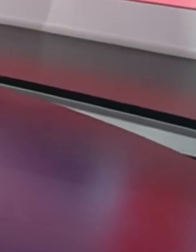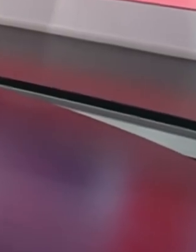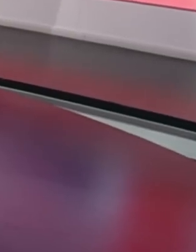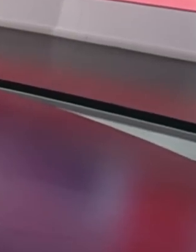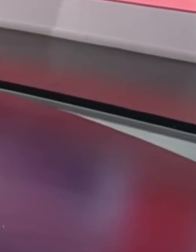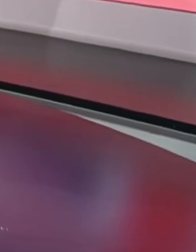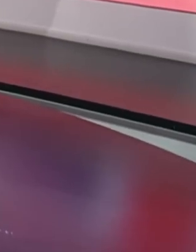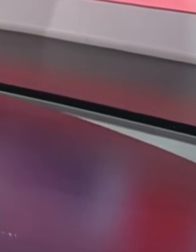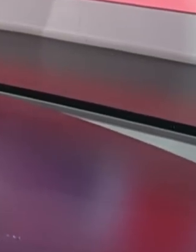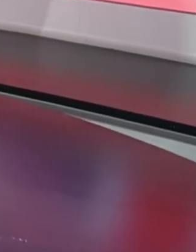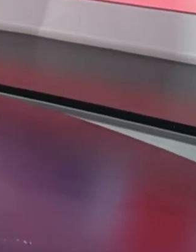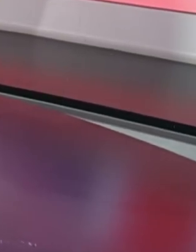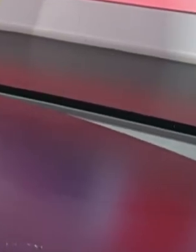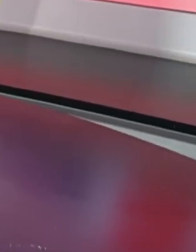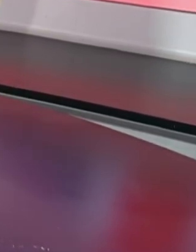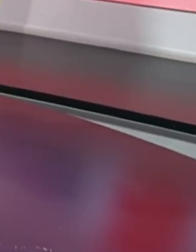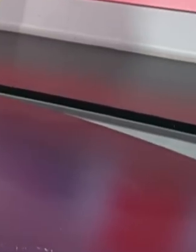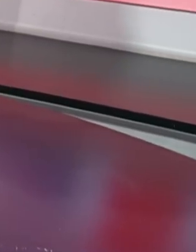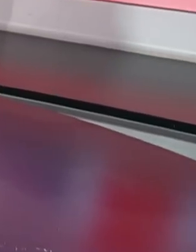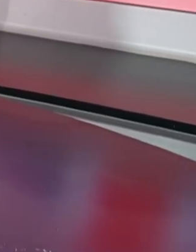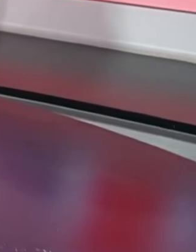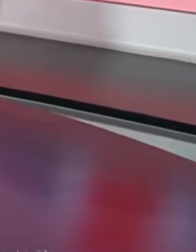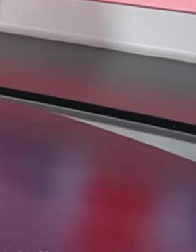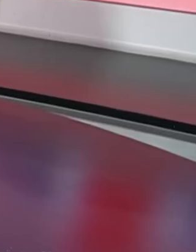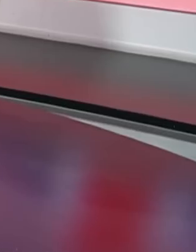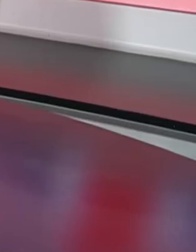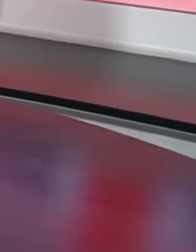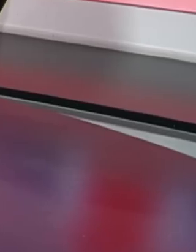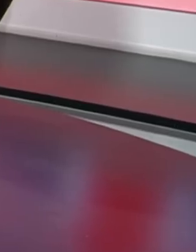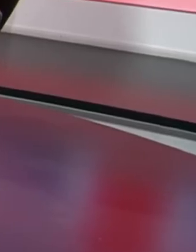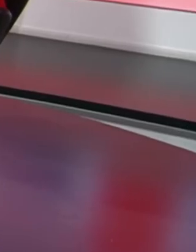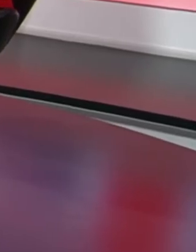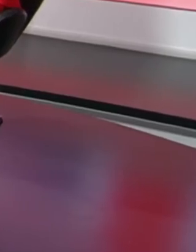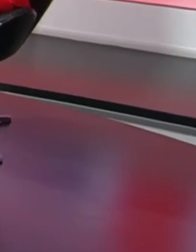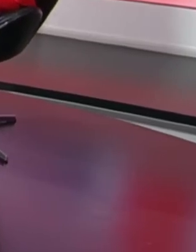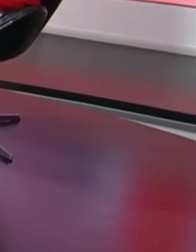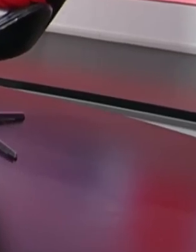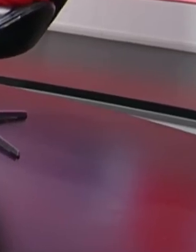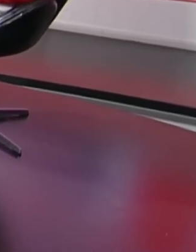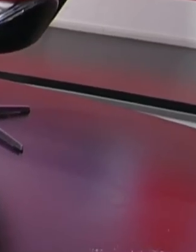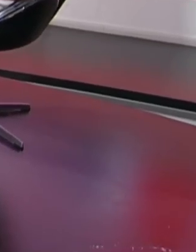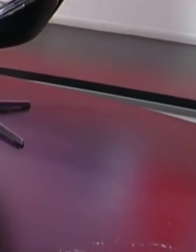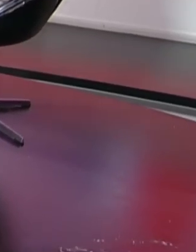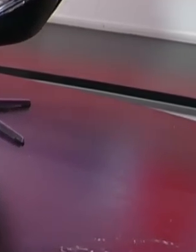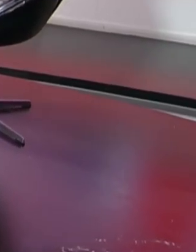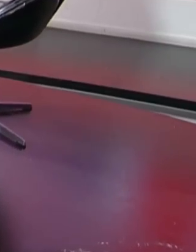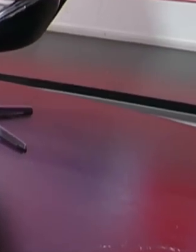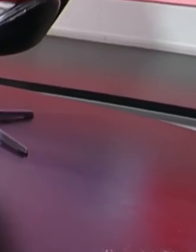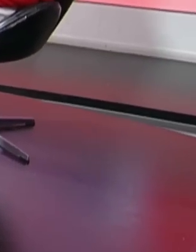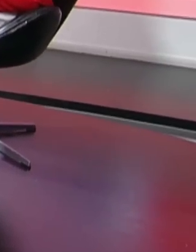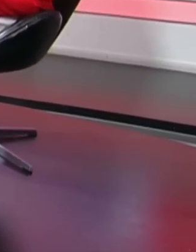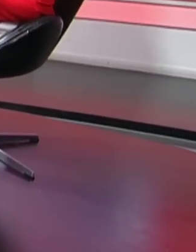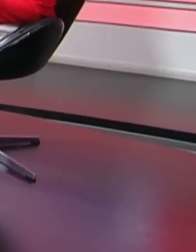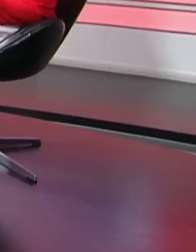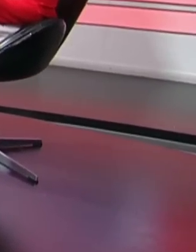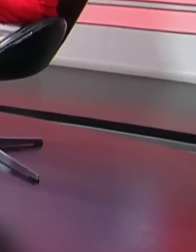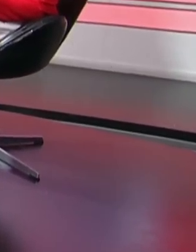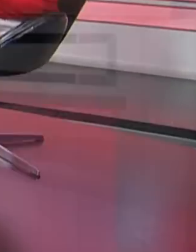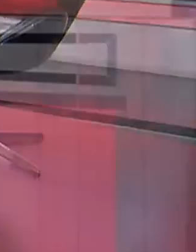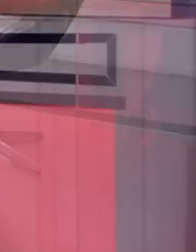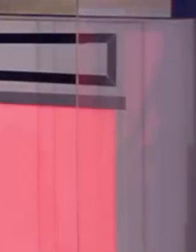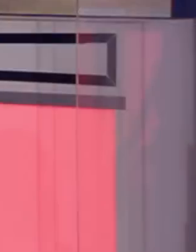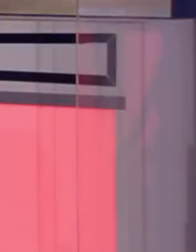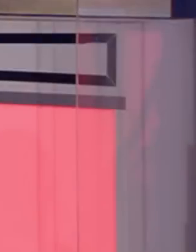Palace, and of course there is that one moment that's going to happen, which is going to be a big one, and that is at the balcony of Buckingham Palace, when